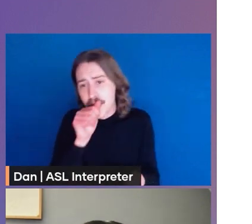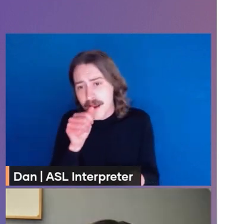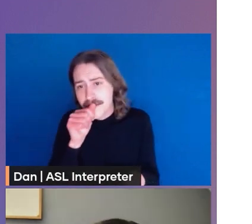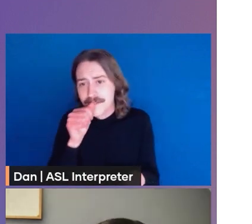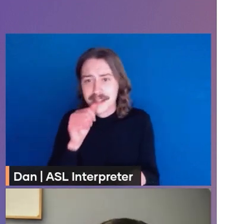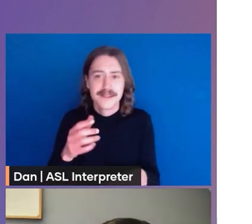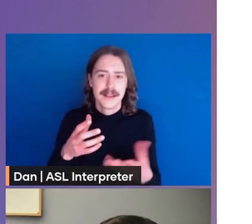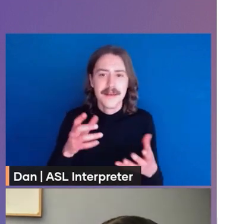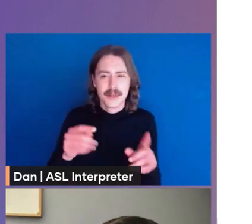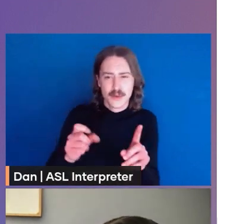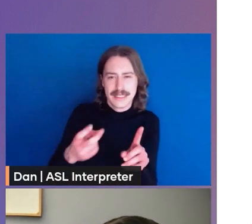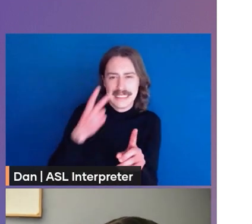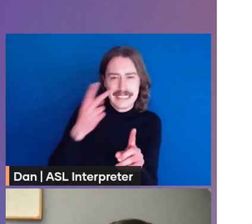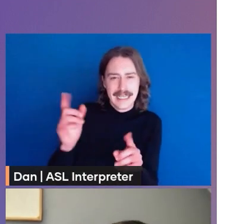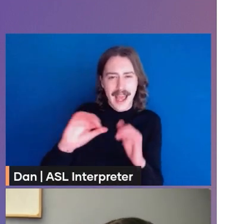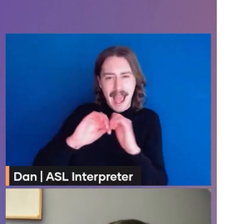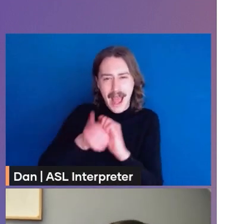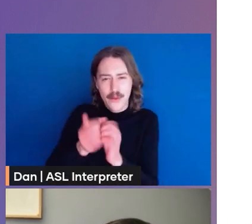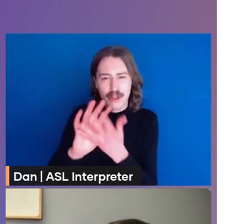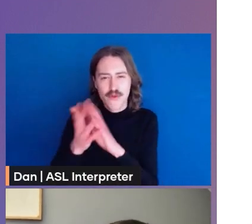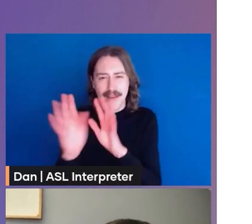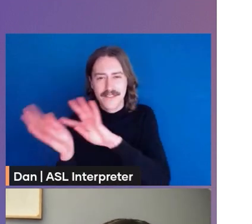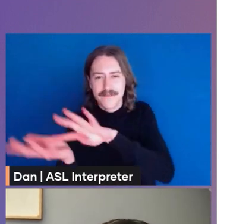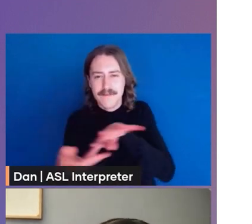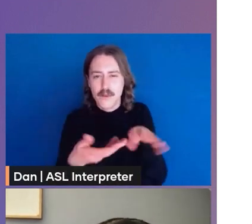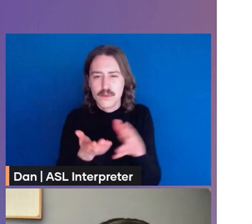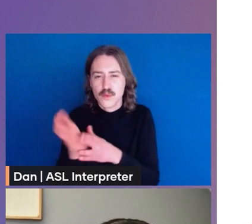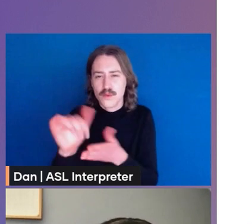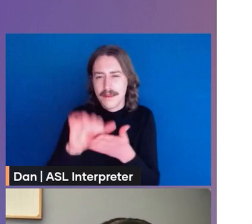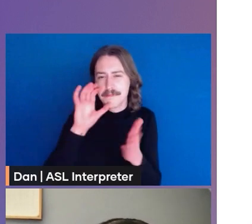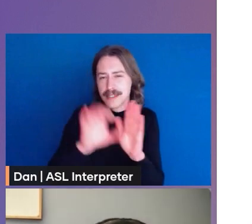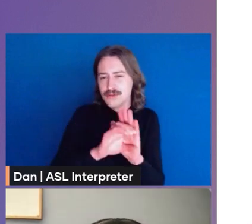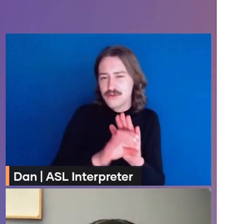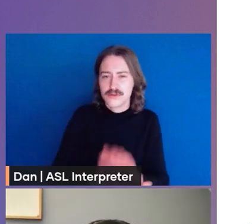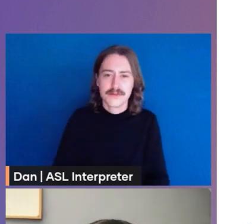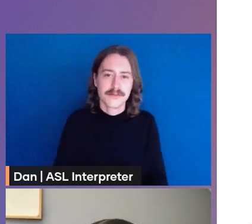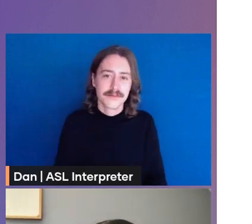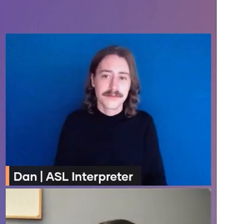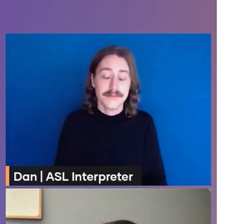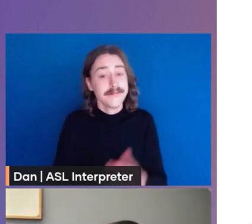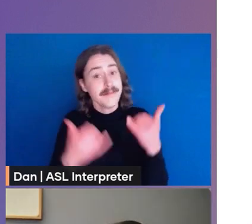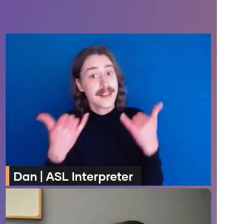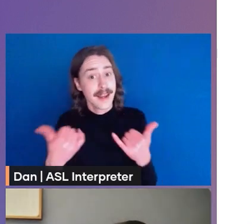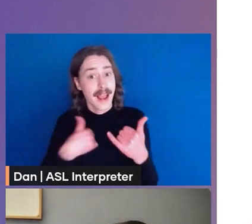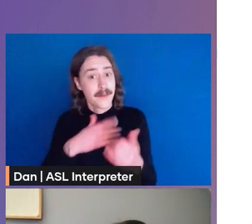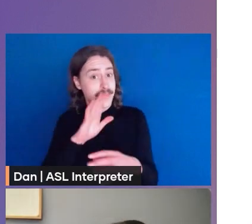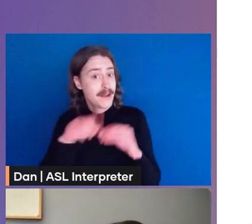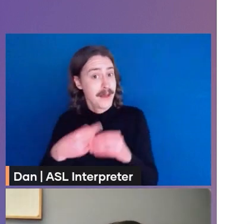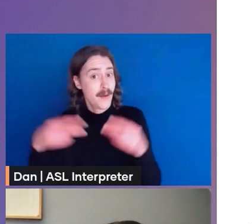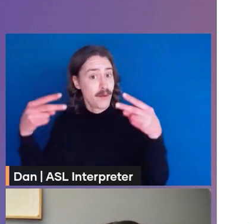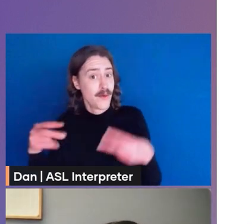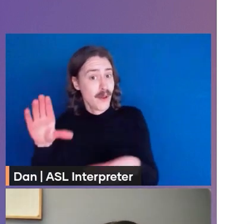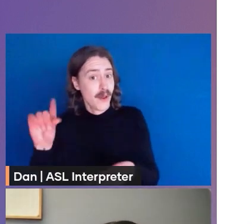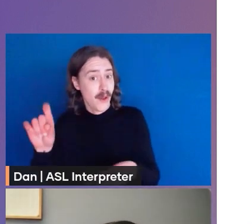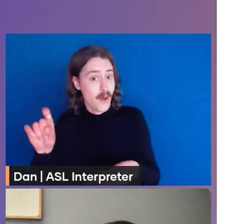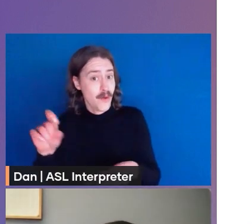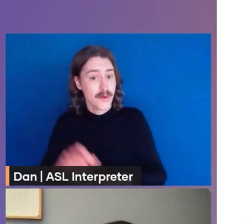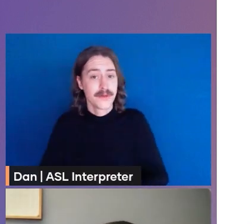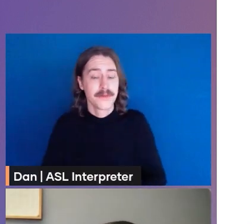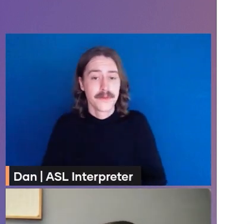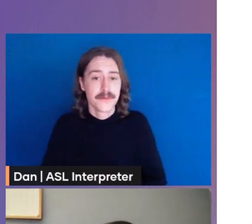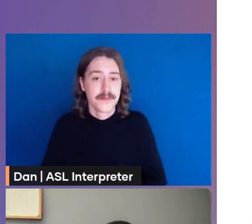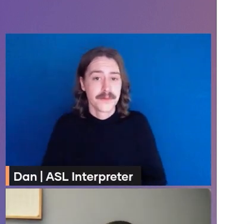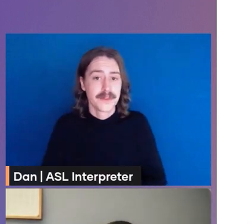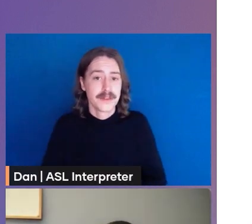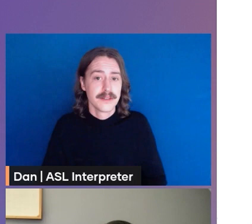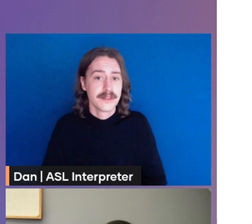the Bastion. And then let's get into the code. So The VPC module is what